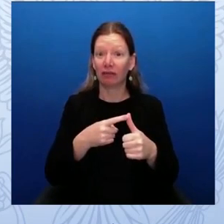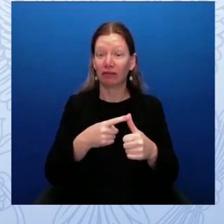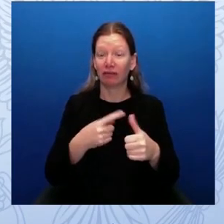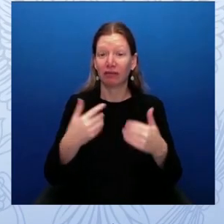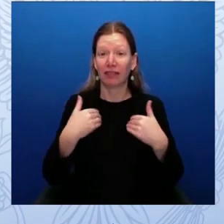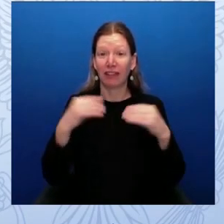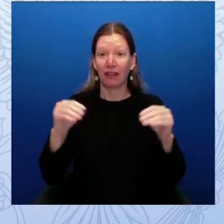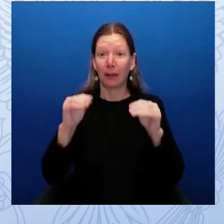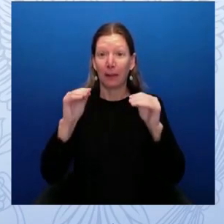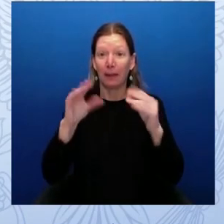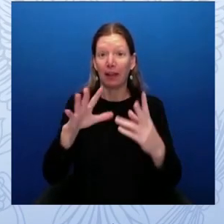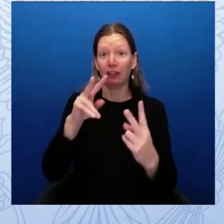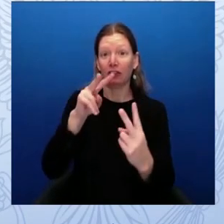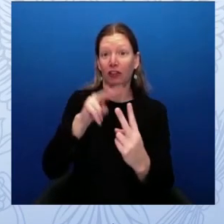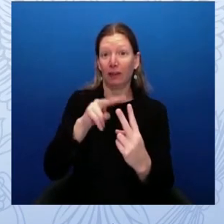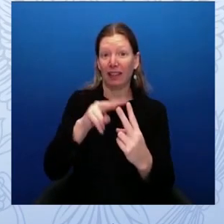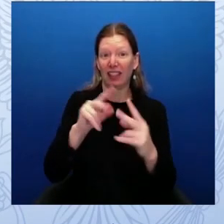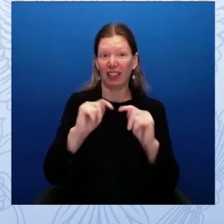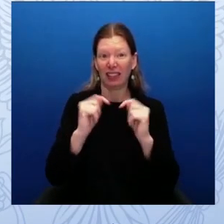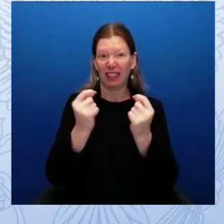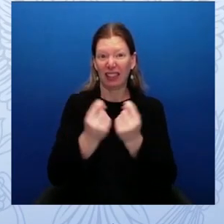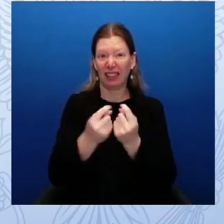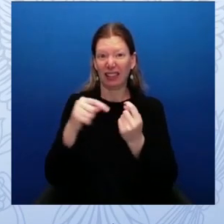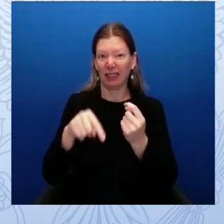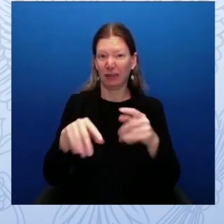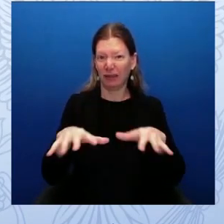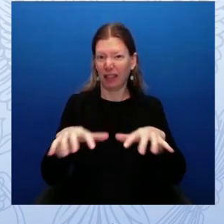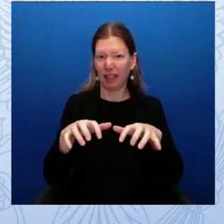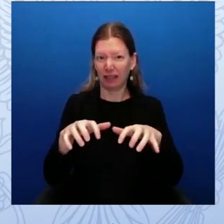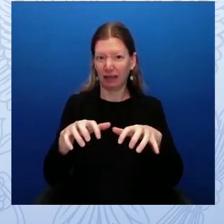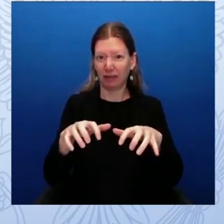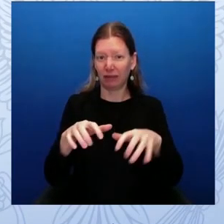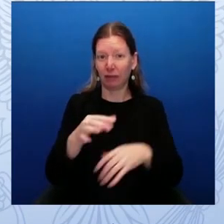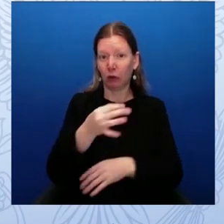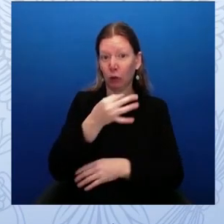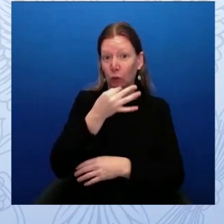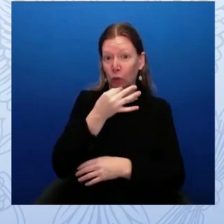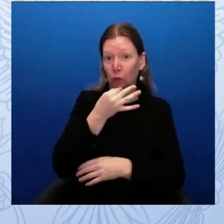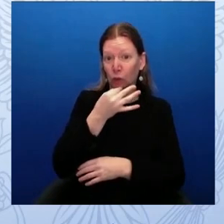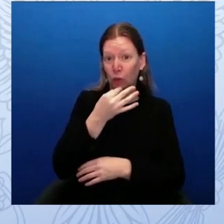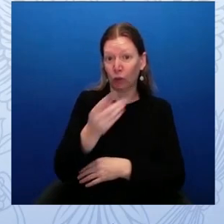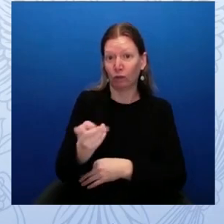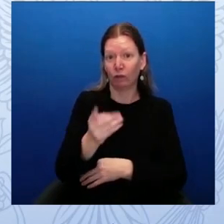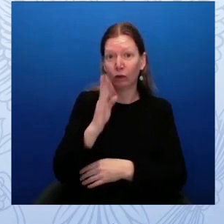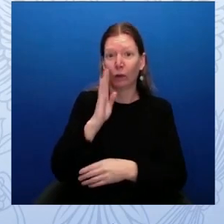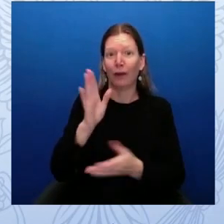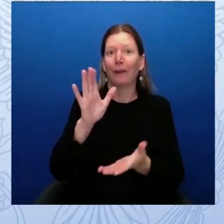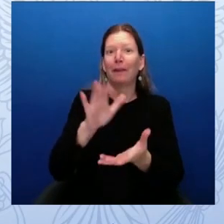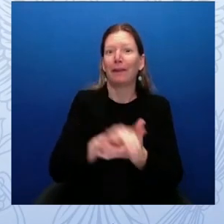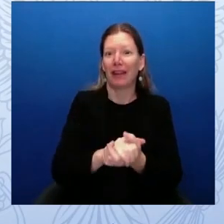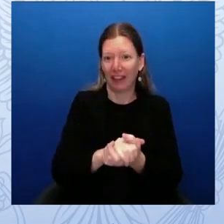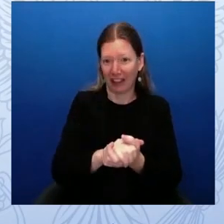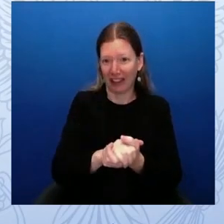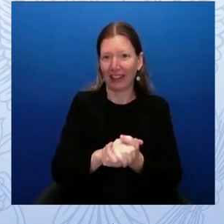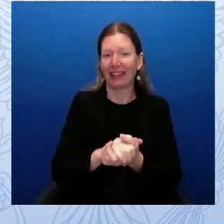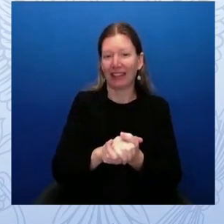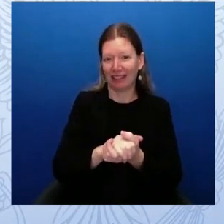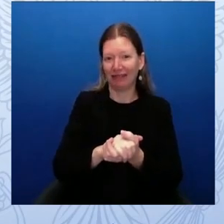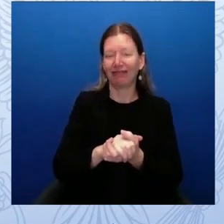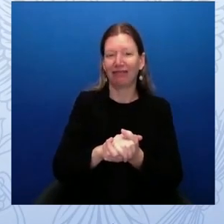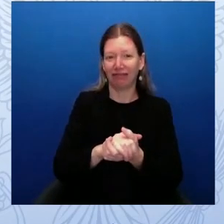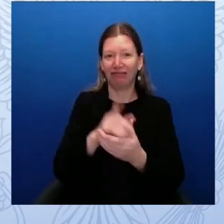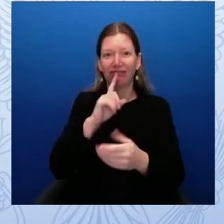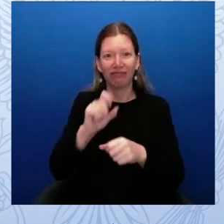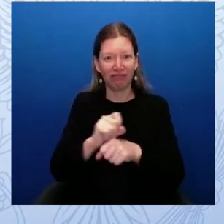ice, and soon to be a Mr. and Mrs. off the ice. So please welcome